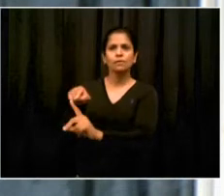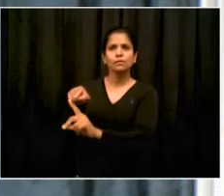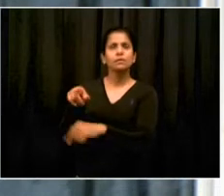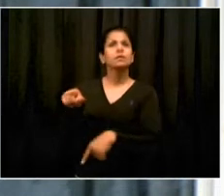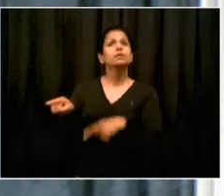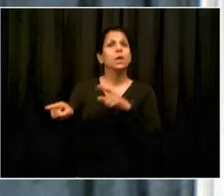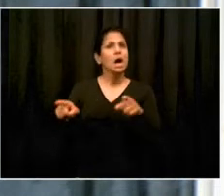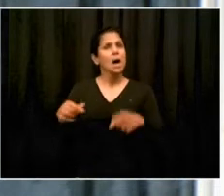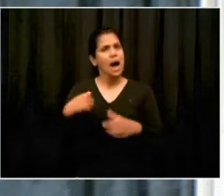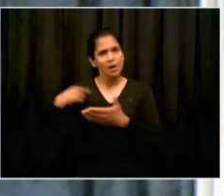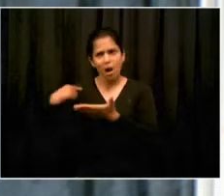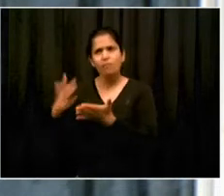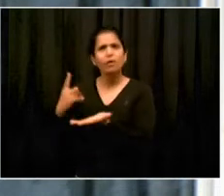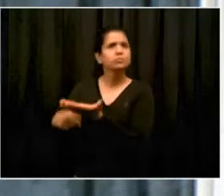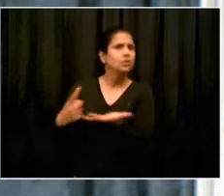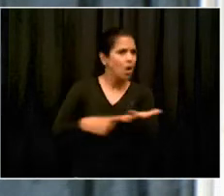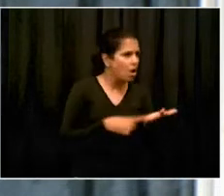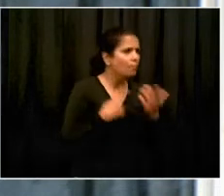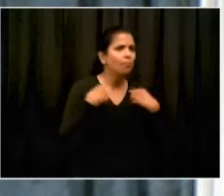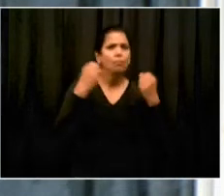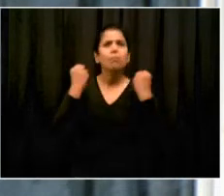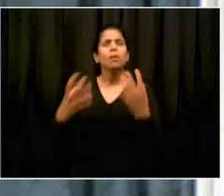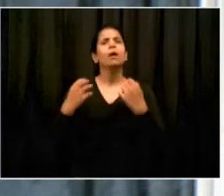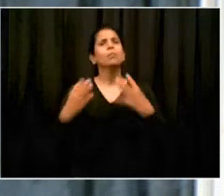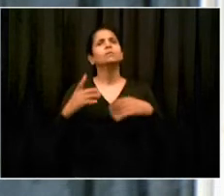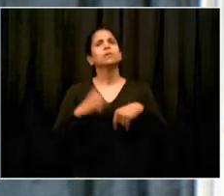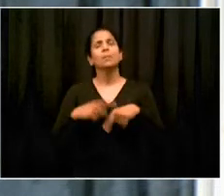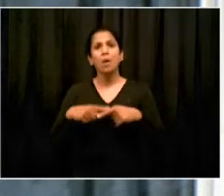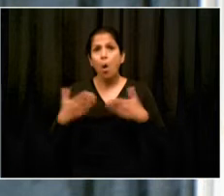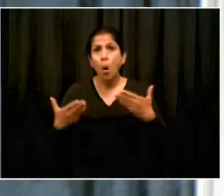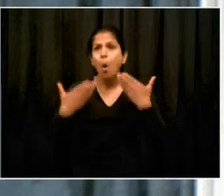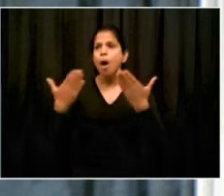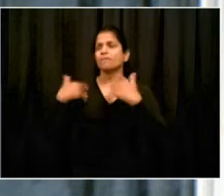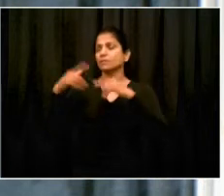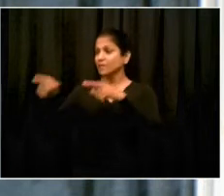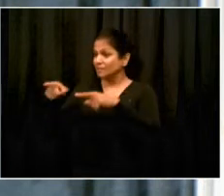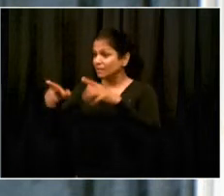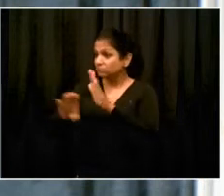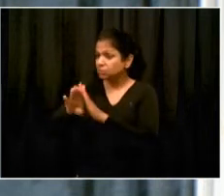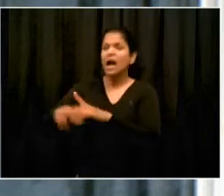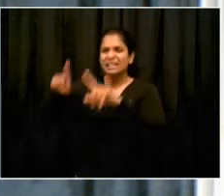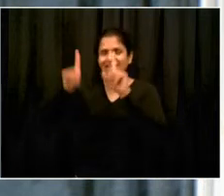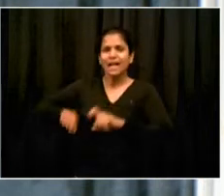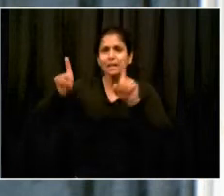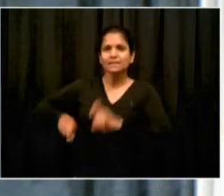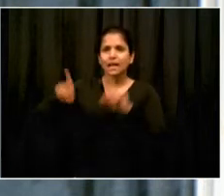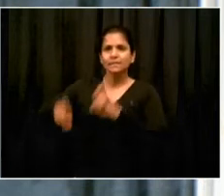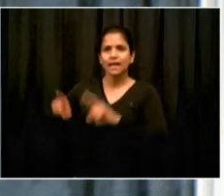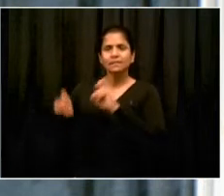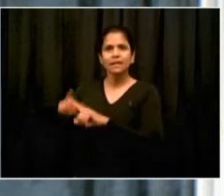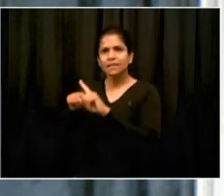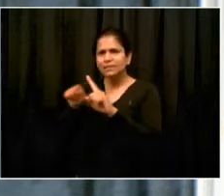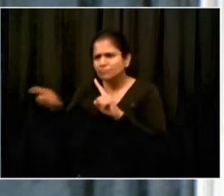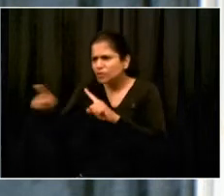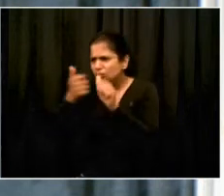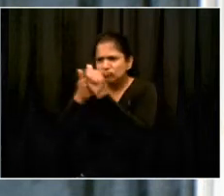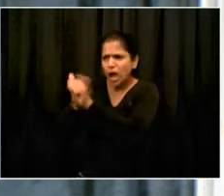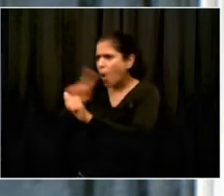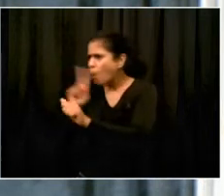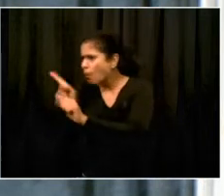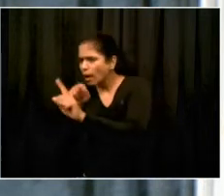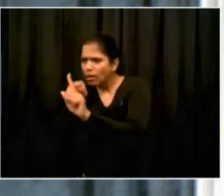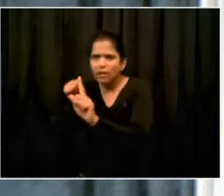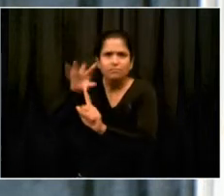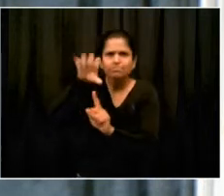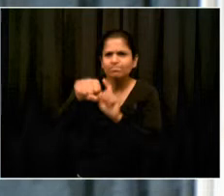testing and we have effective contact tracing as we do. But also making sure that there's as much distancing and